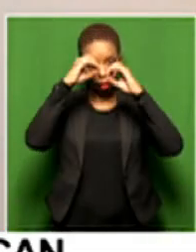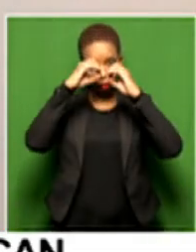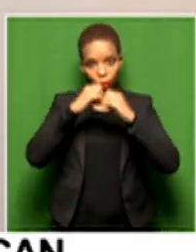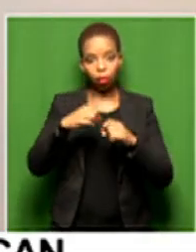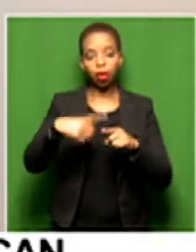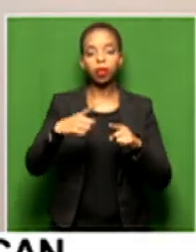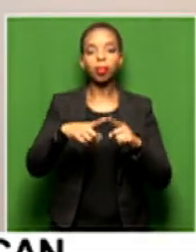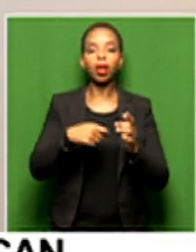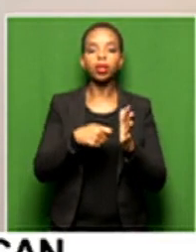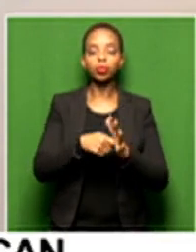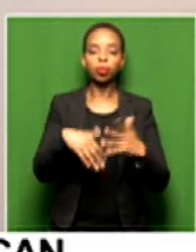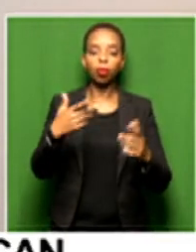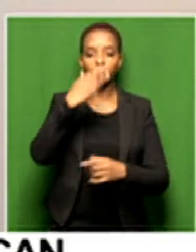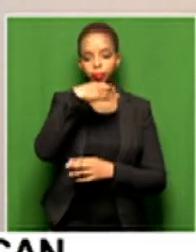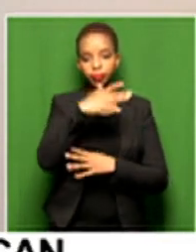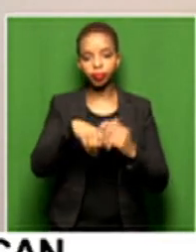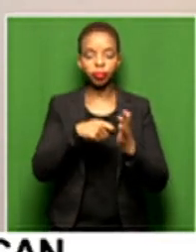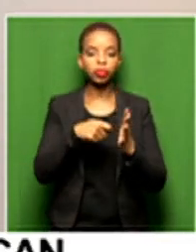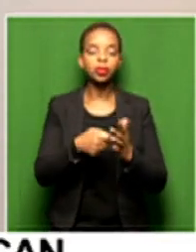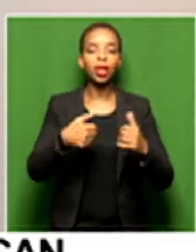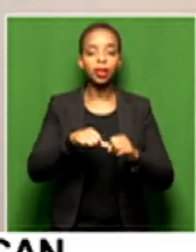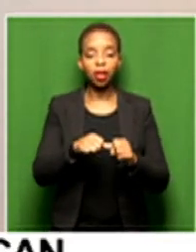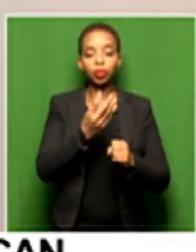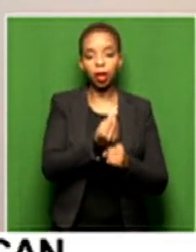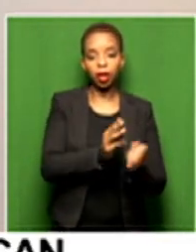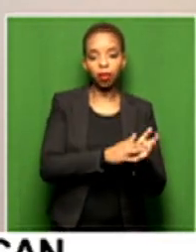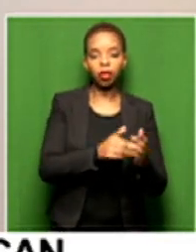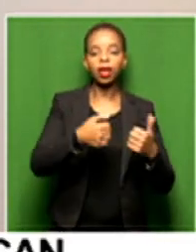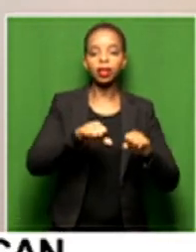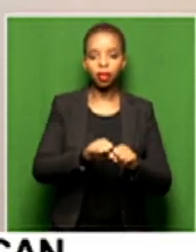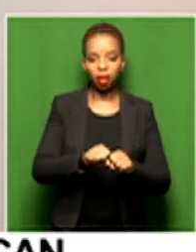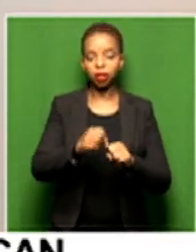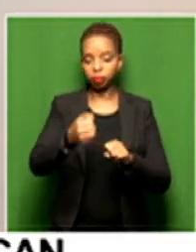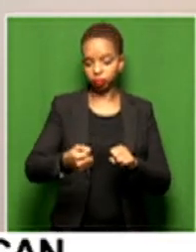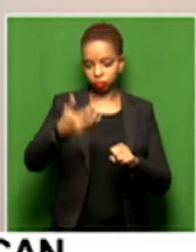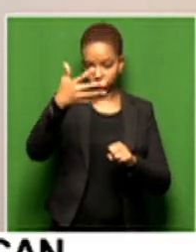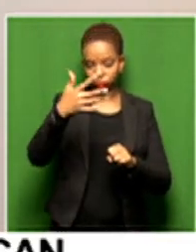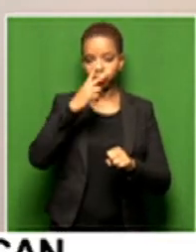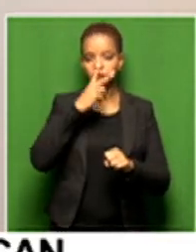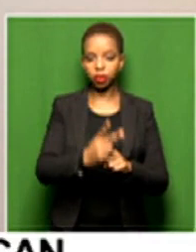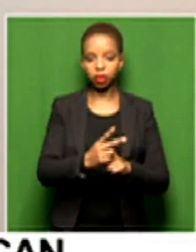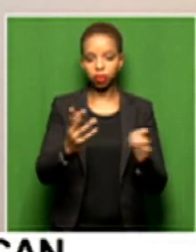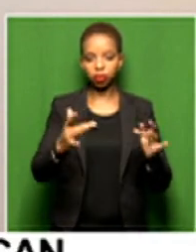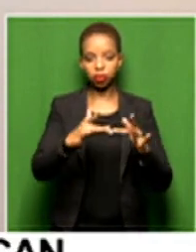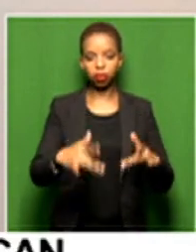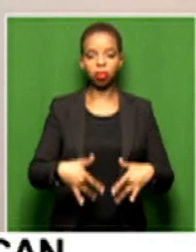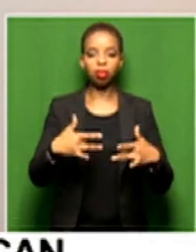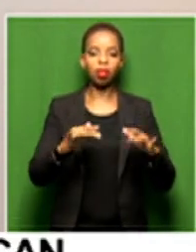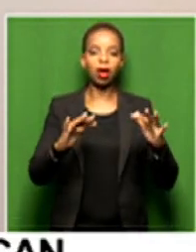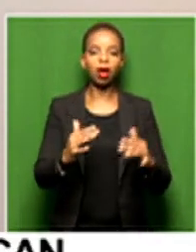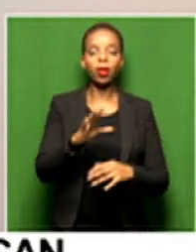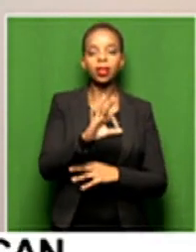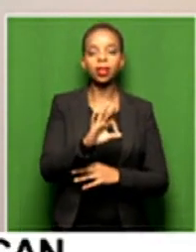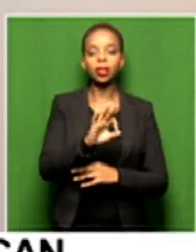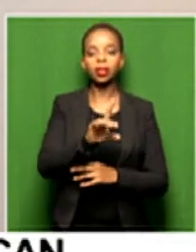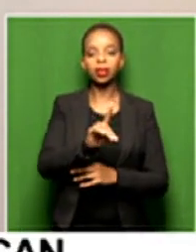Store. And once you have the cards, you open the app, and then you'll see that the cards themselves come to life inside the app in 3D. So you're